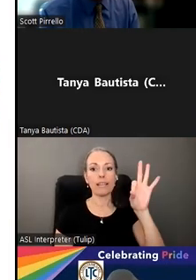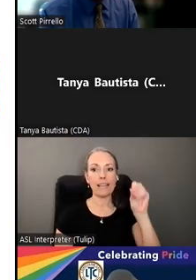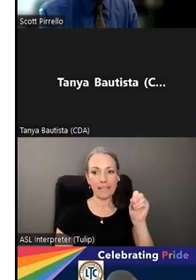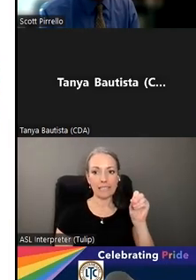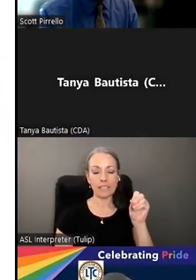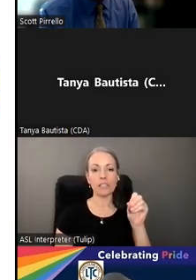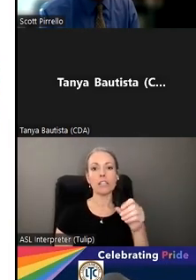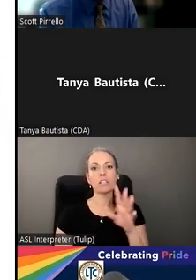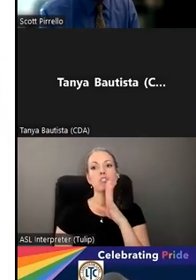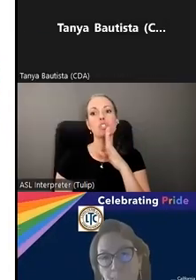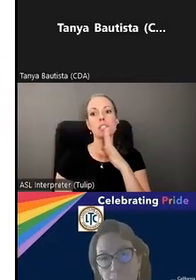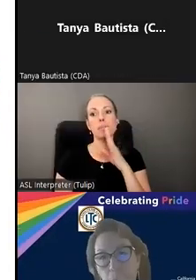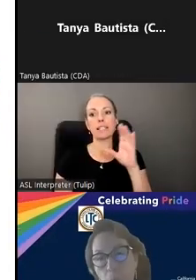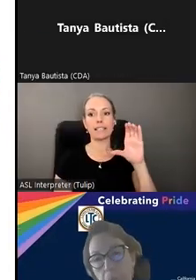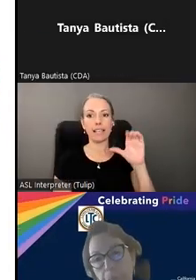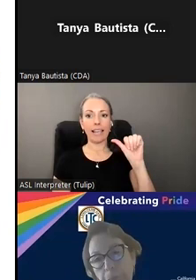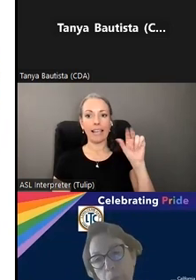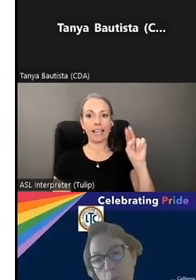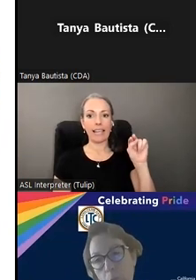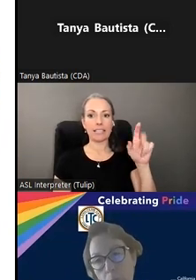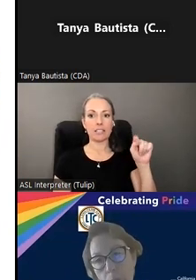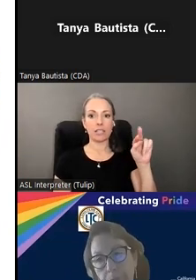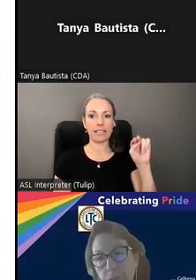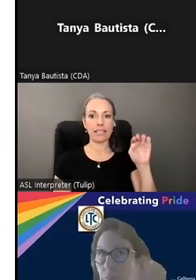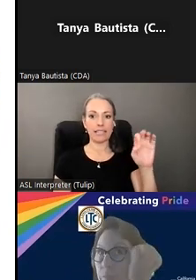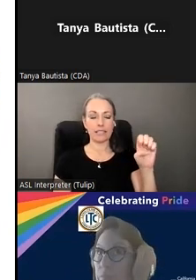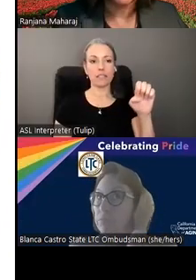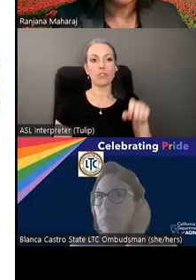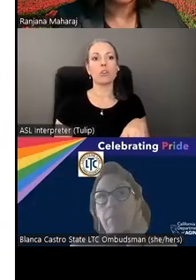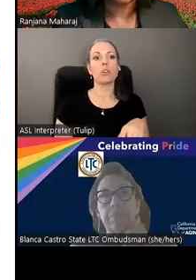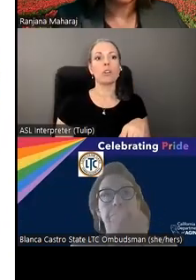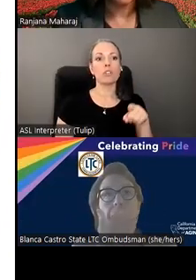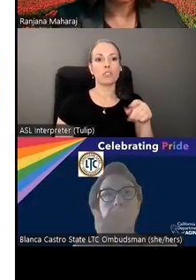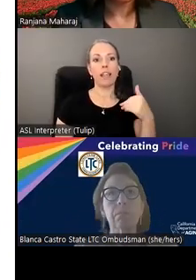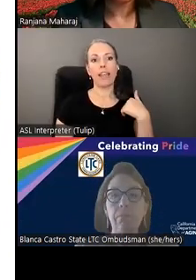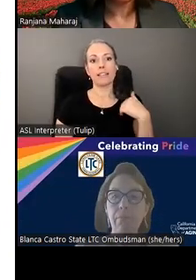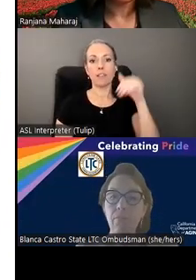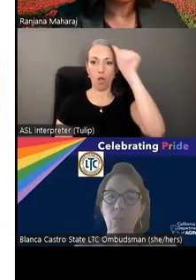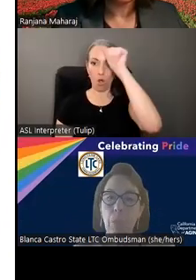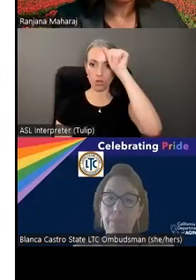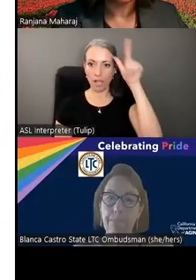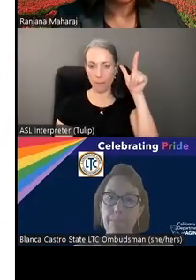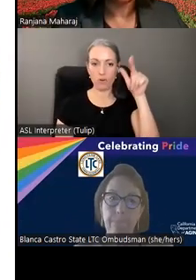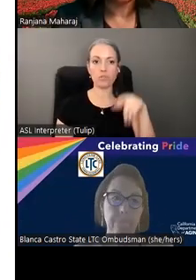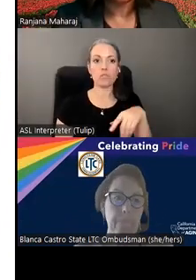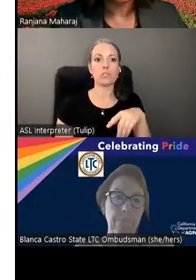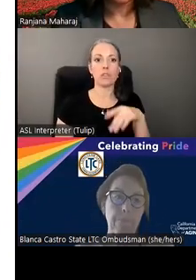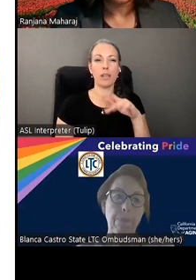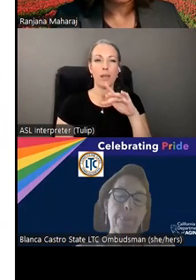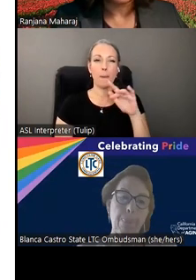speaker. She speaks Cantonese, newly diagnosed with Alzheimer's disease, moderate stage at a skilled nursing facility.